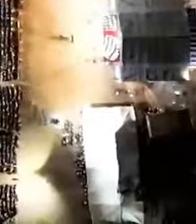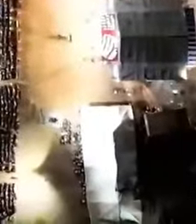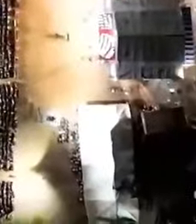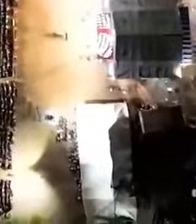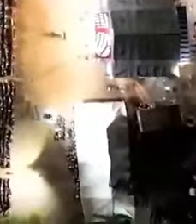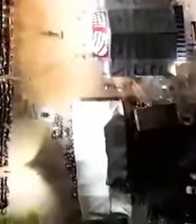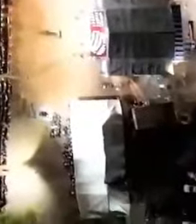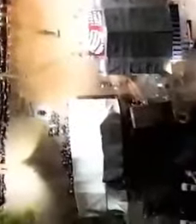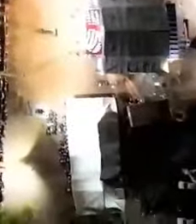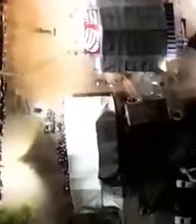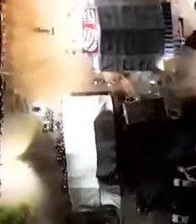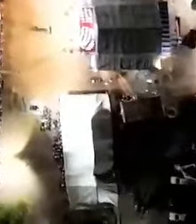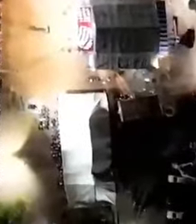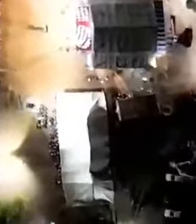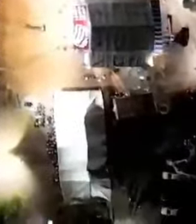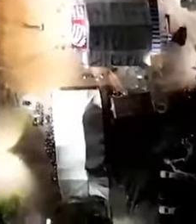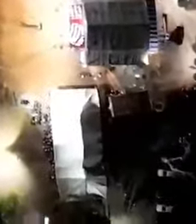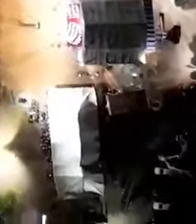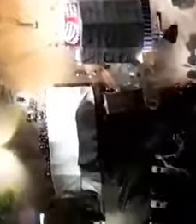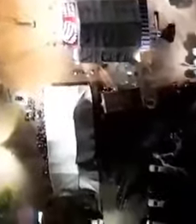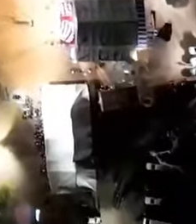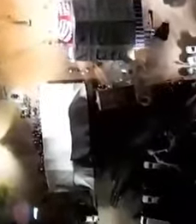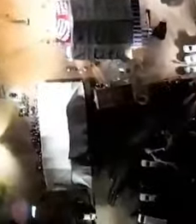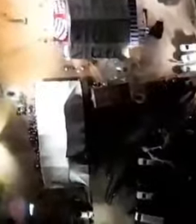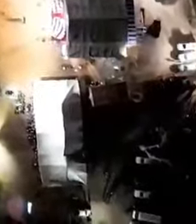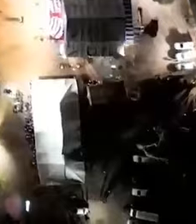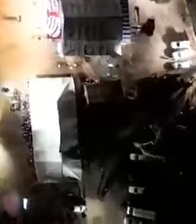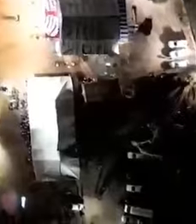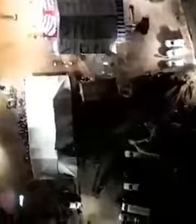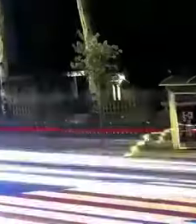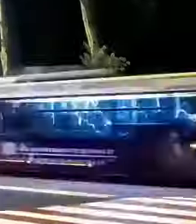there already. We are ready.